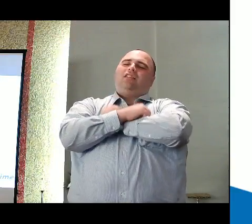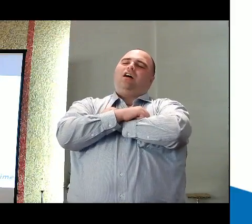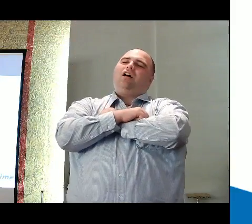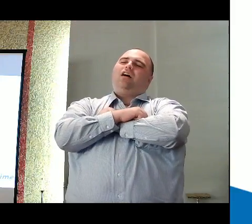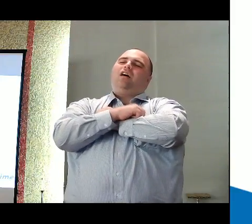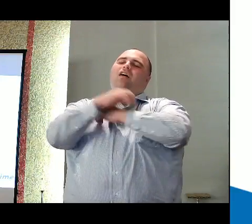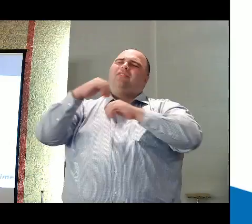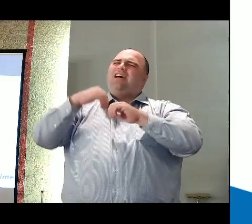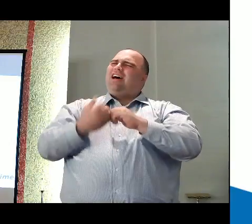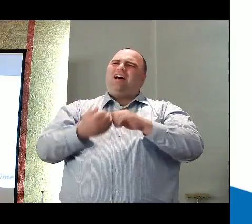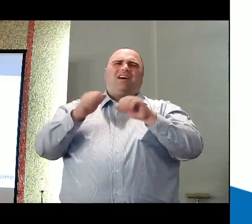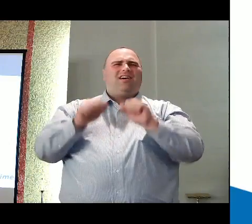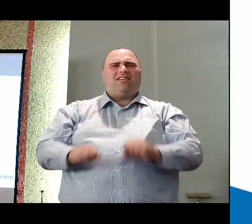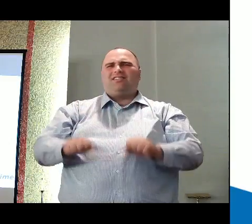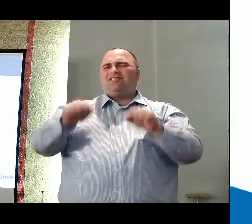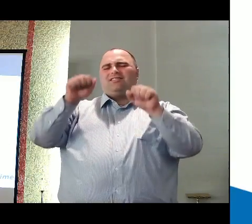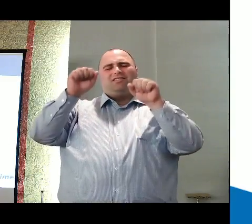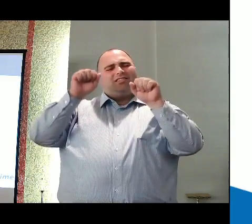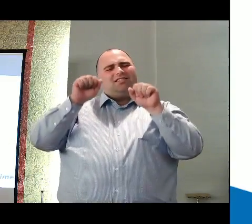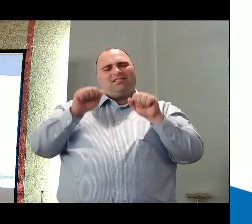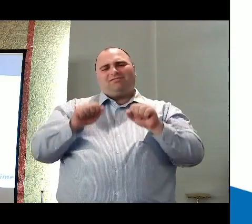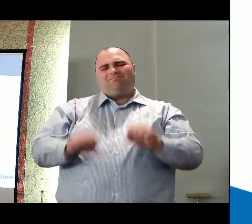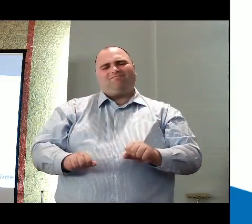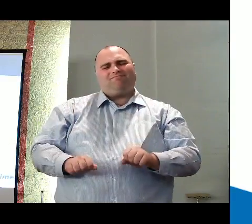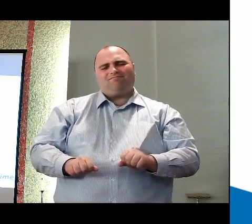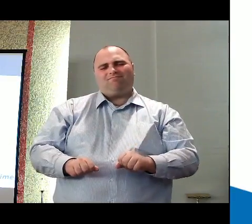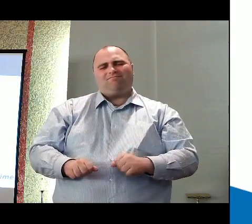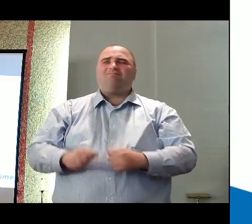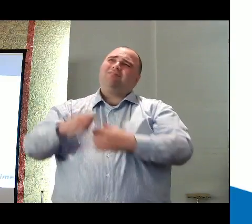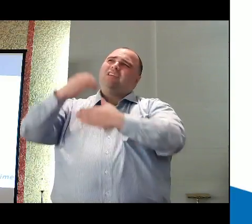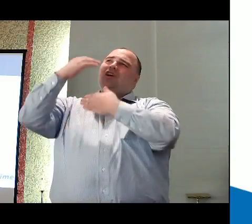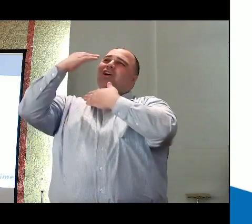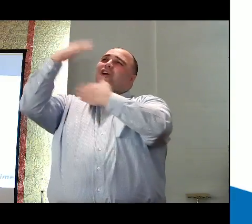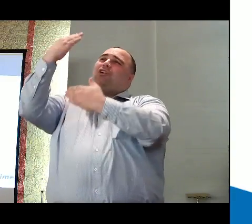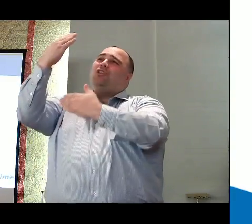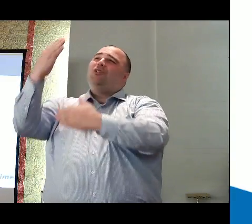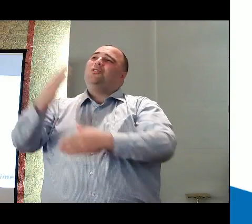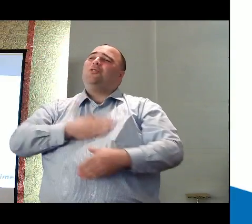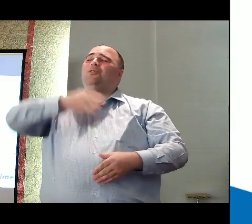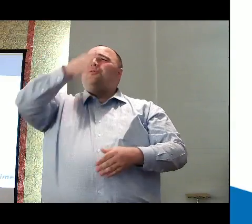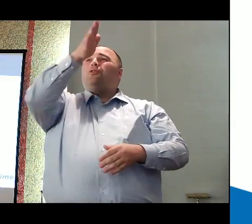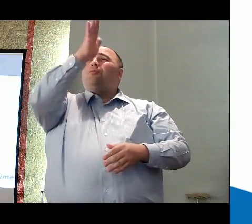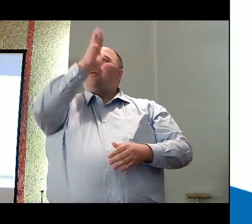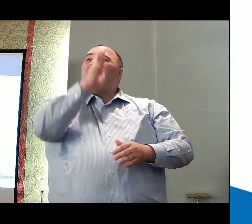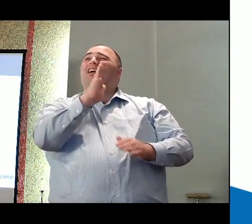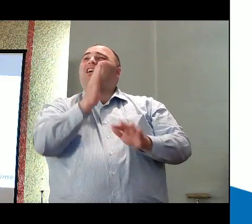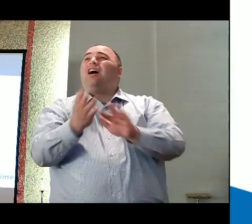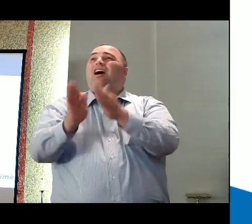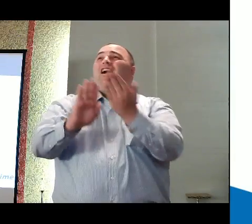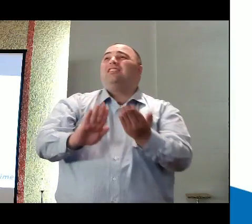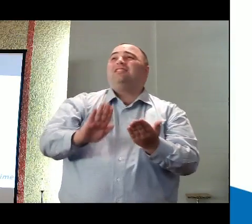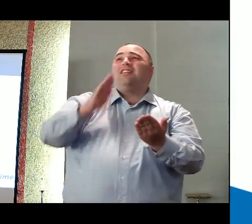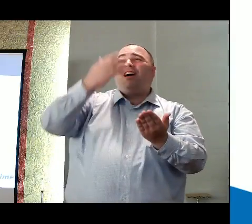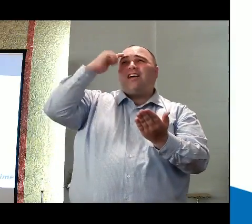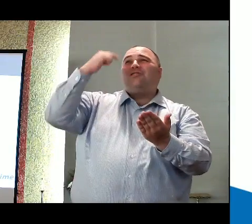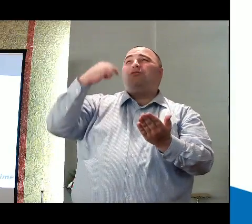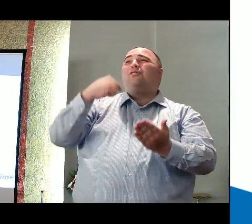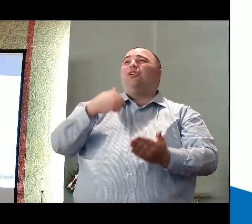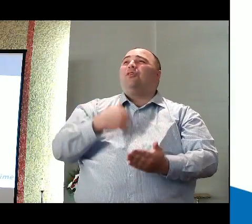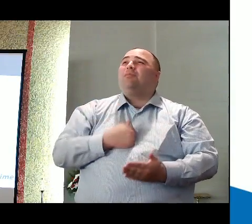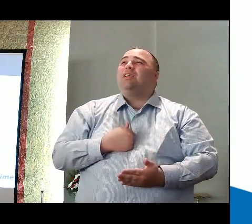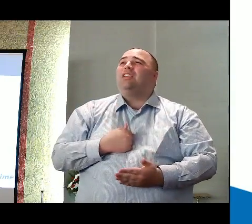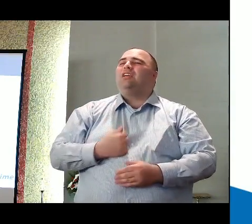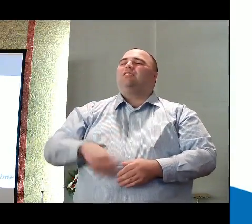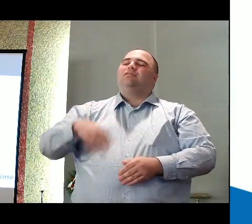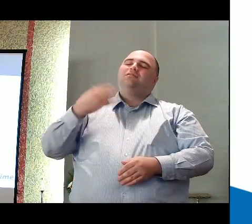Amazing love, how can it be that You,